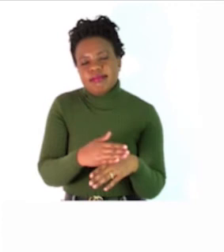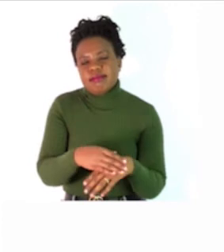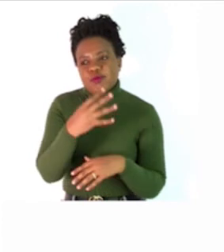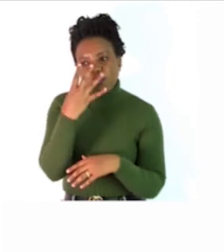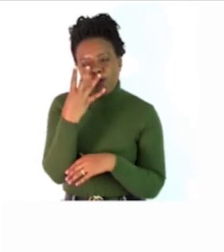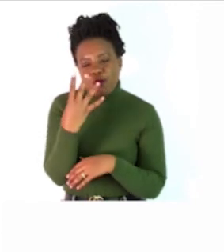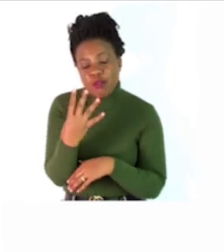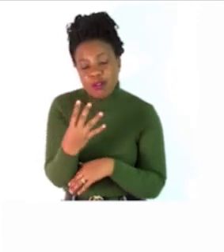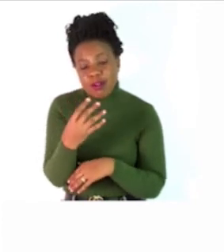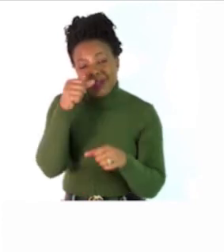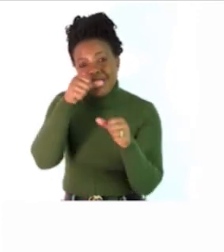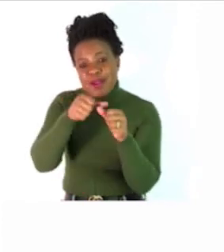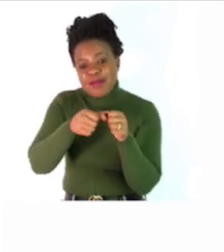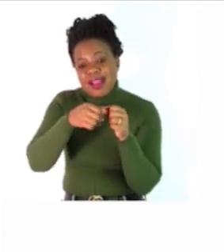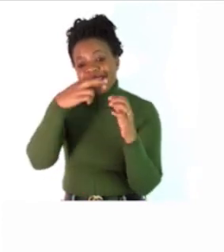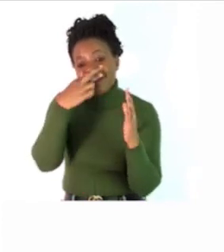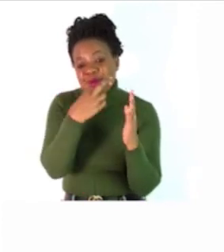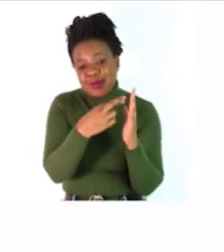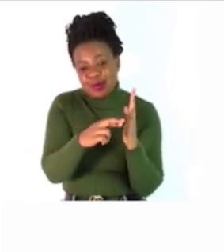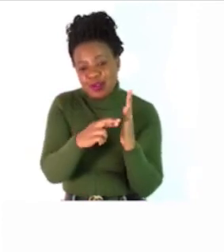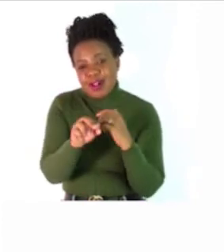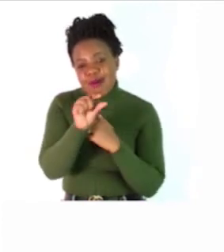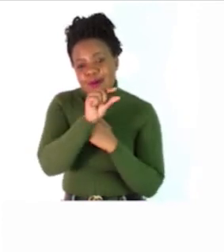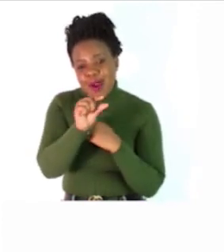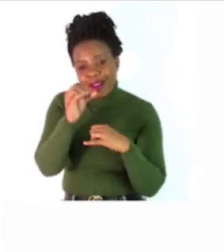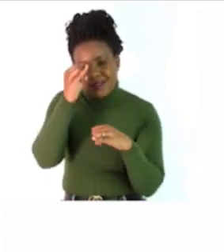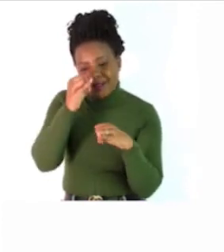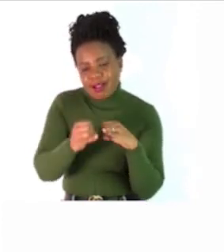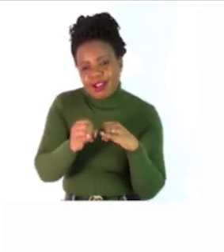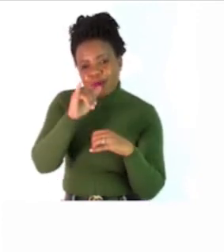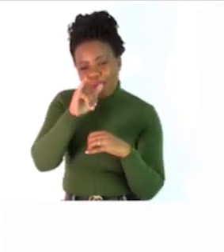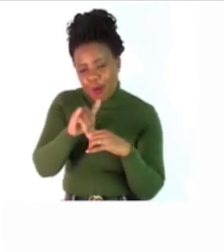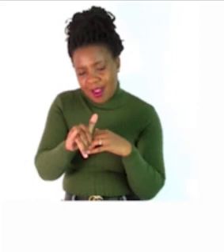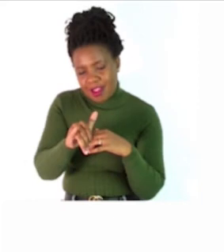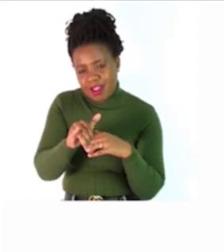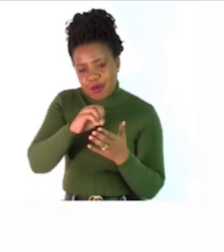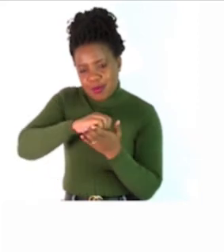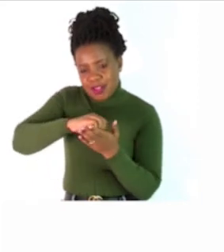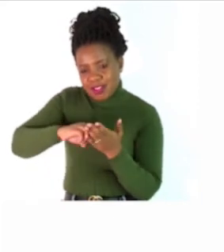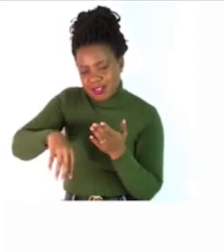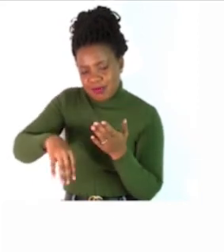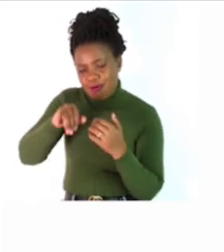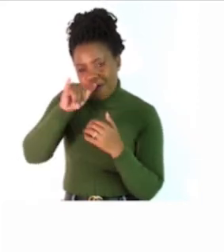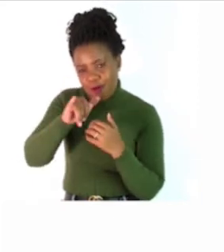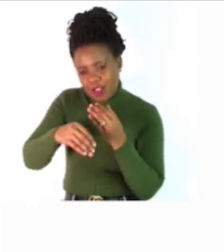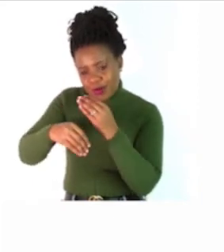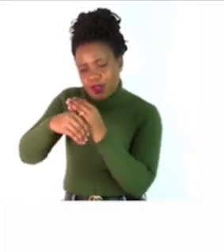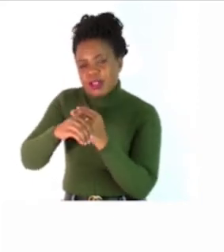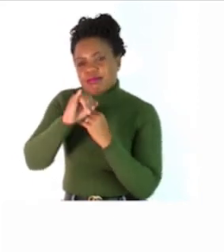away the y and ed ies is a matter of a repetition